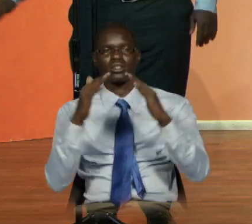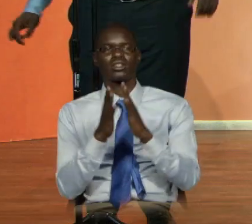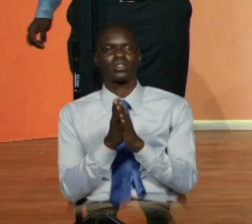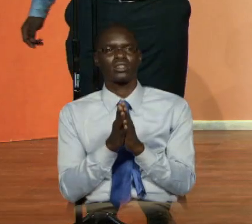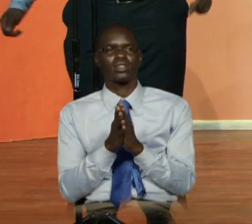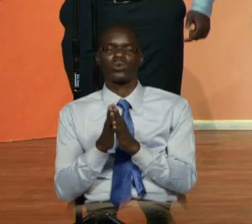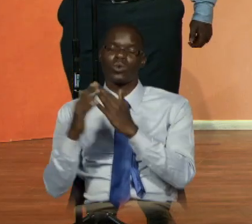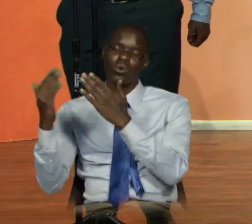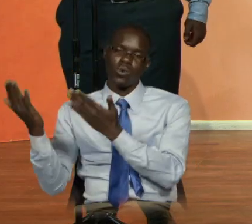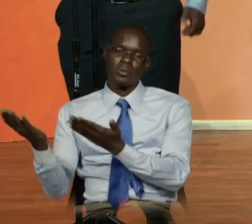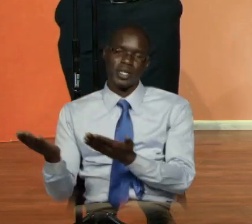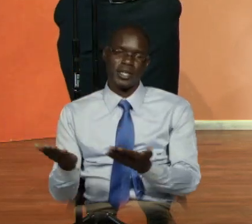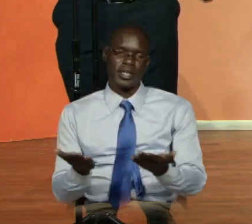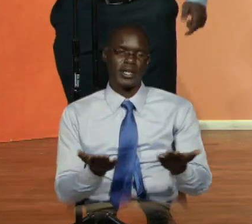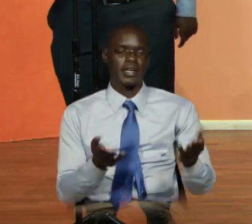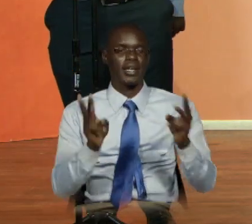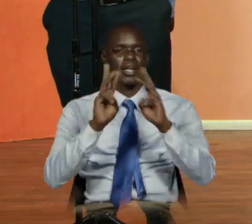Going afar upon the mountain,